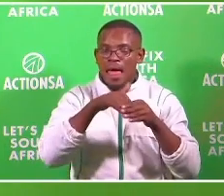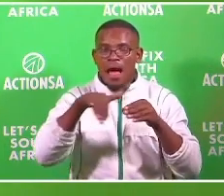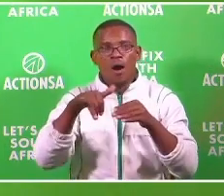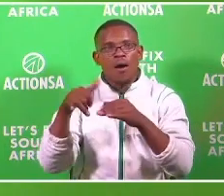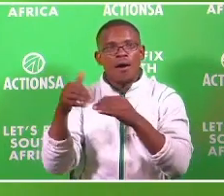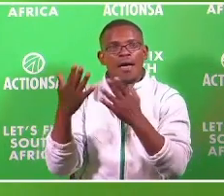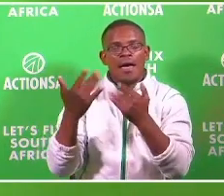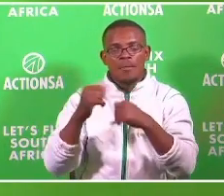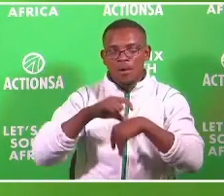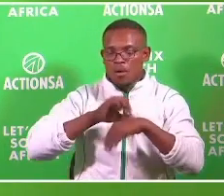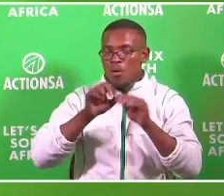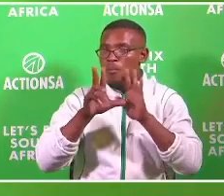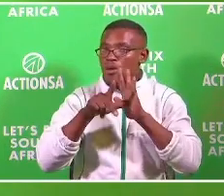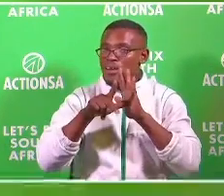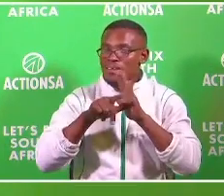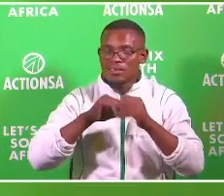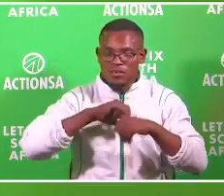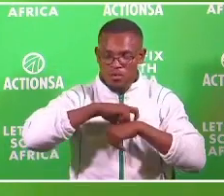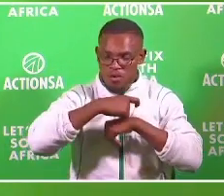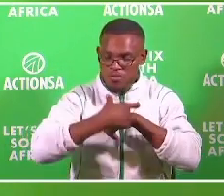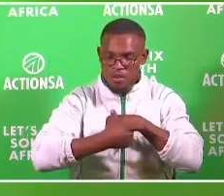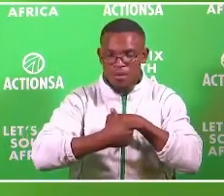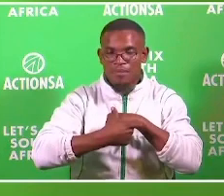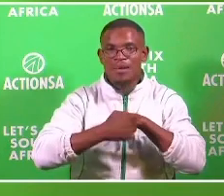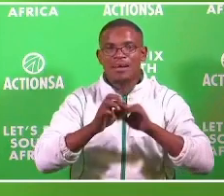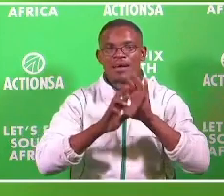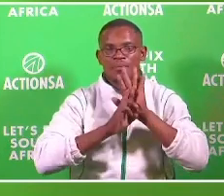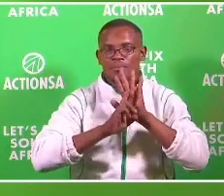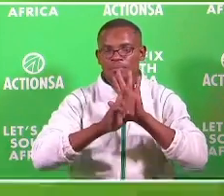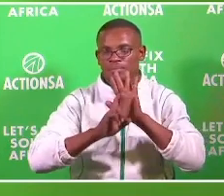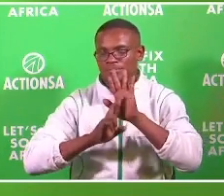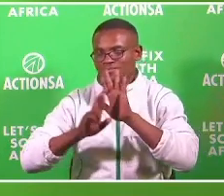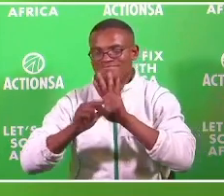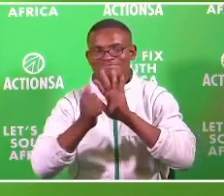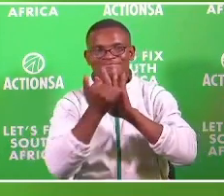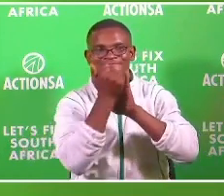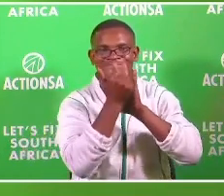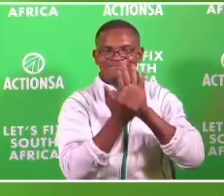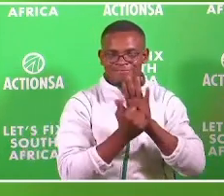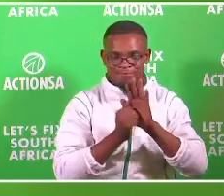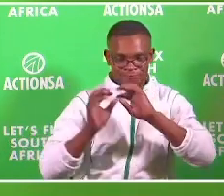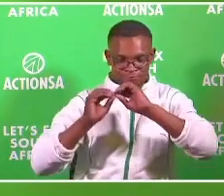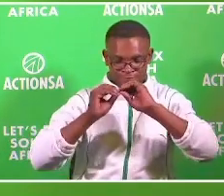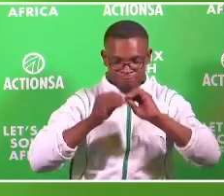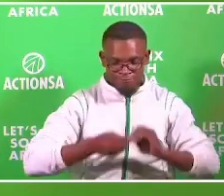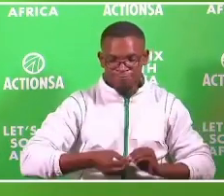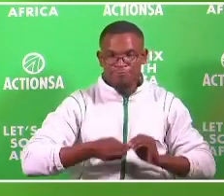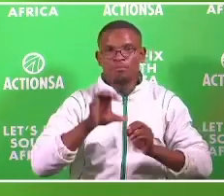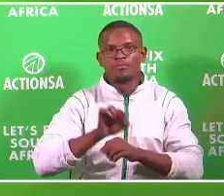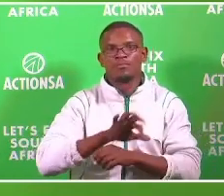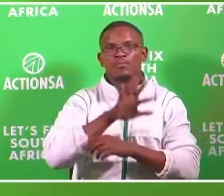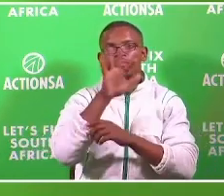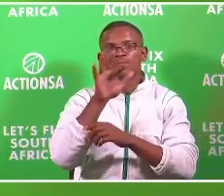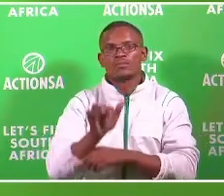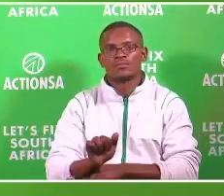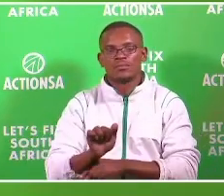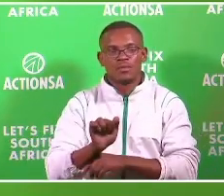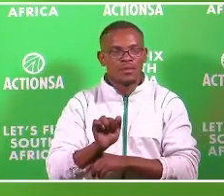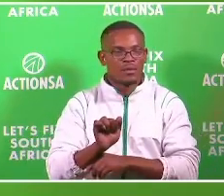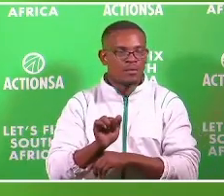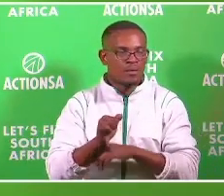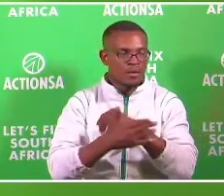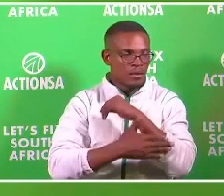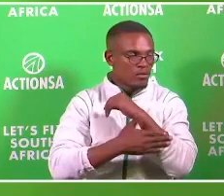policy conference represents a comprehensive agenda to fix South Africa that this country has never seen